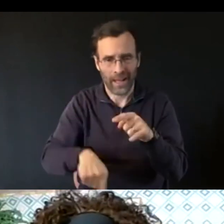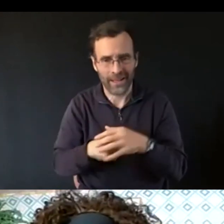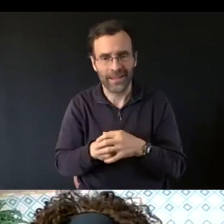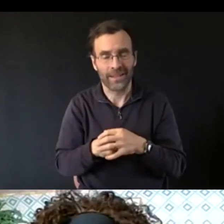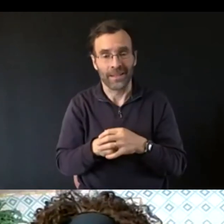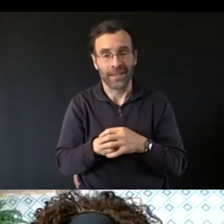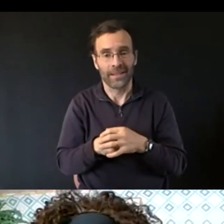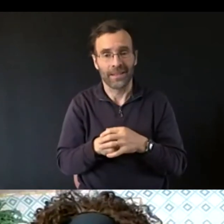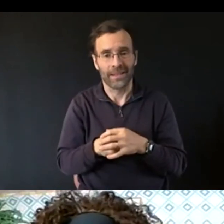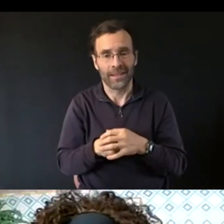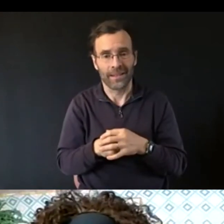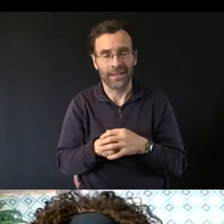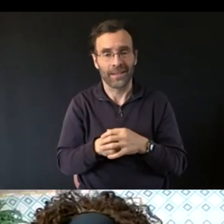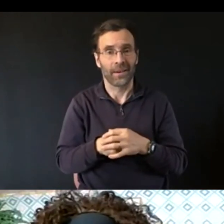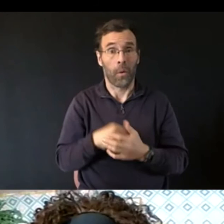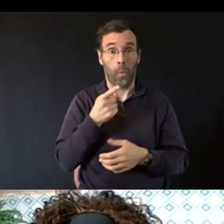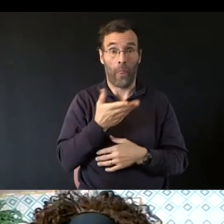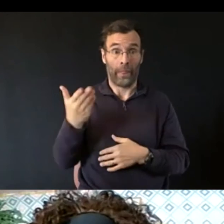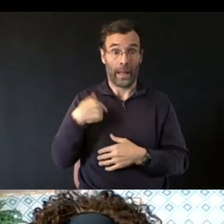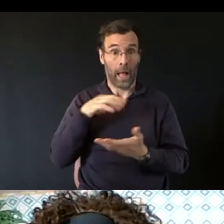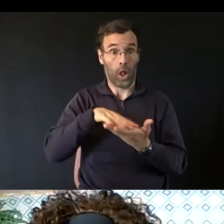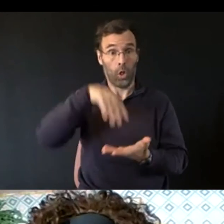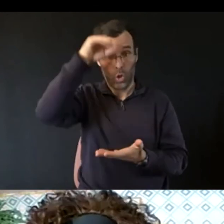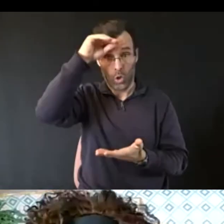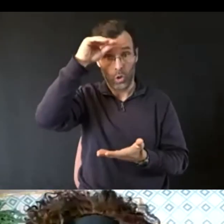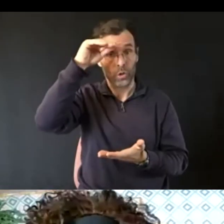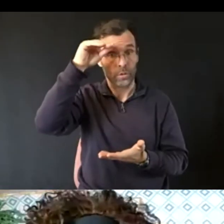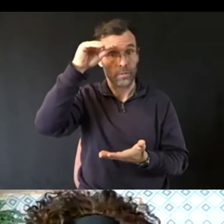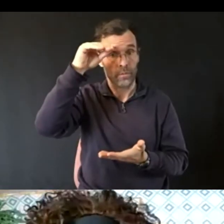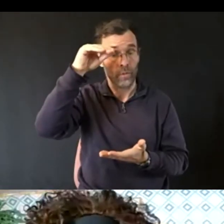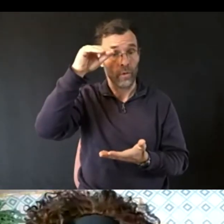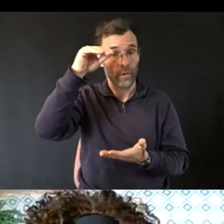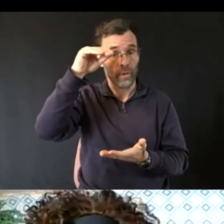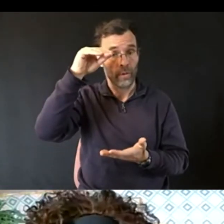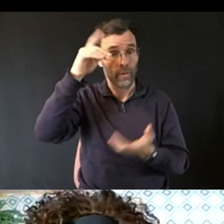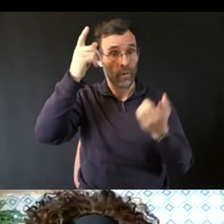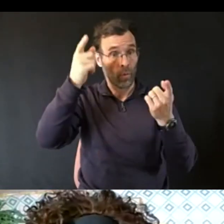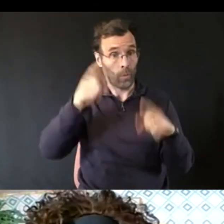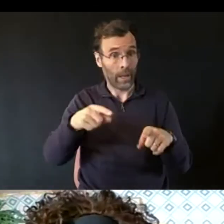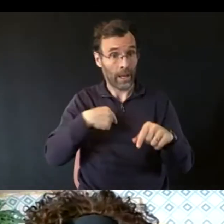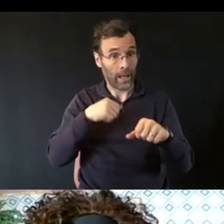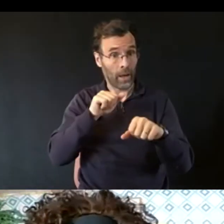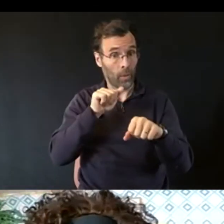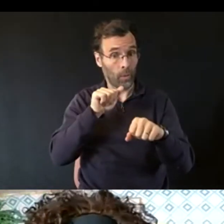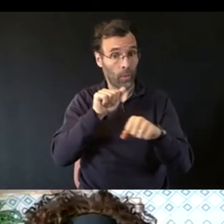with one thing that I learned early on is that when I worked in domestic